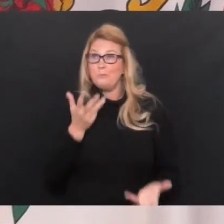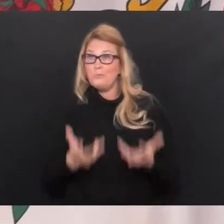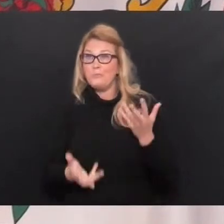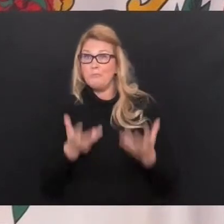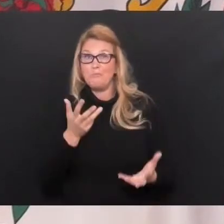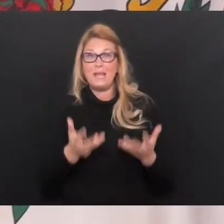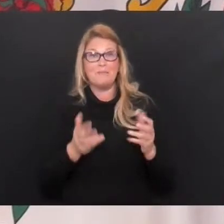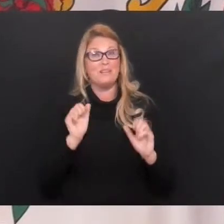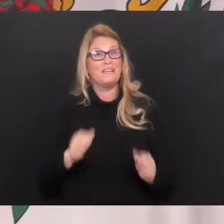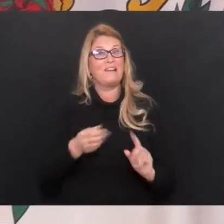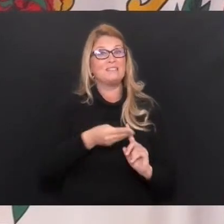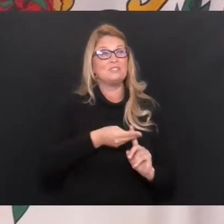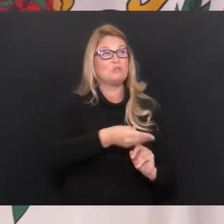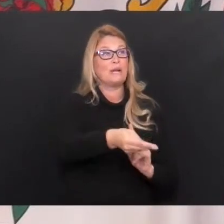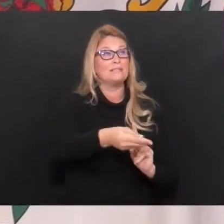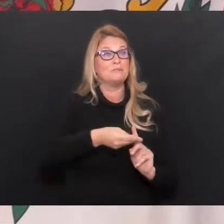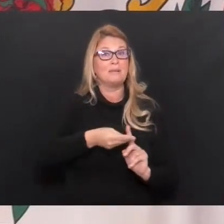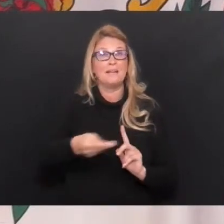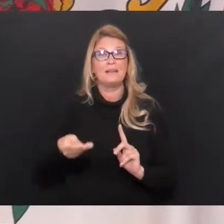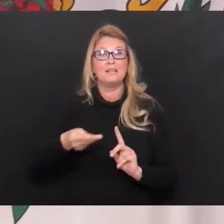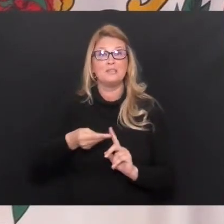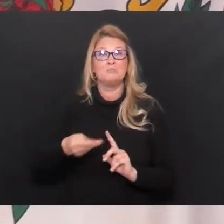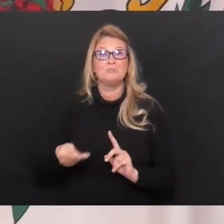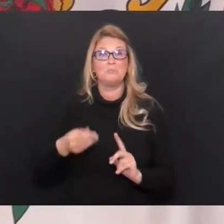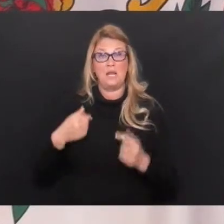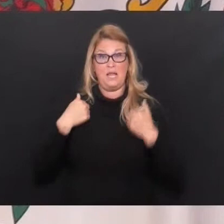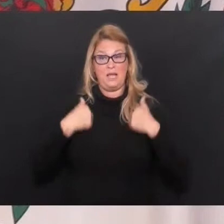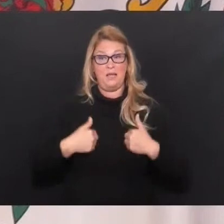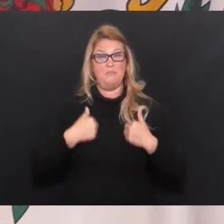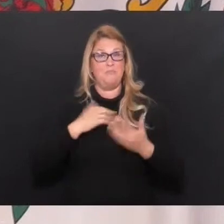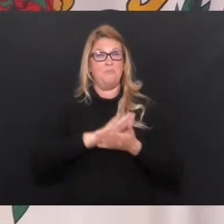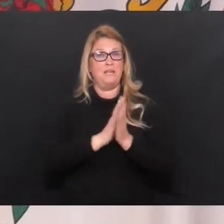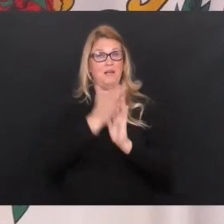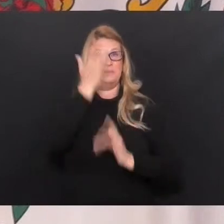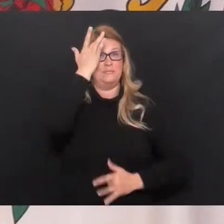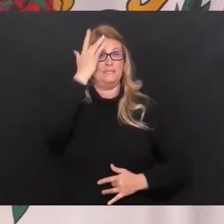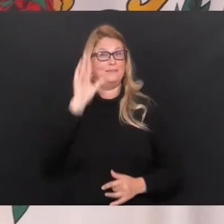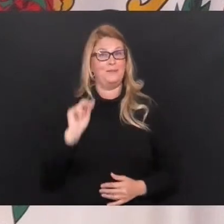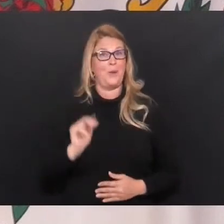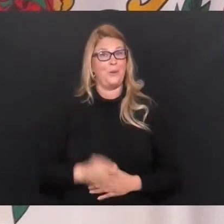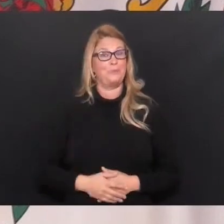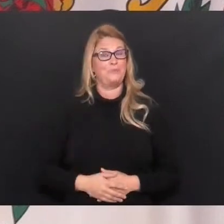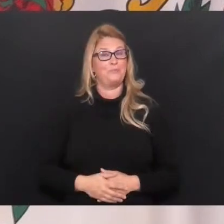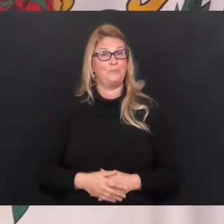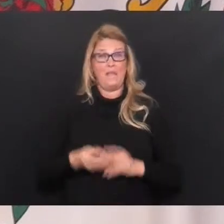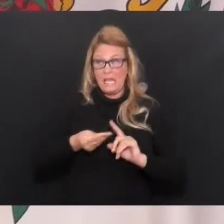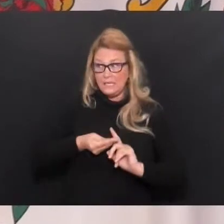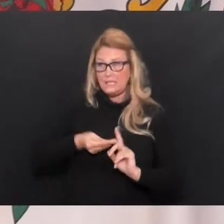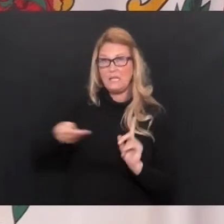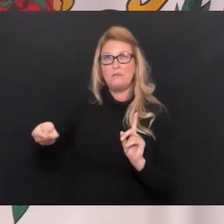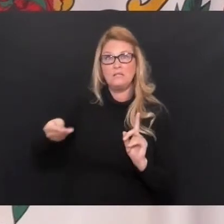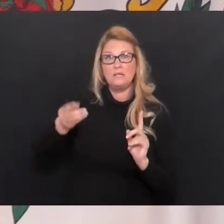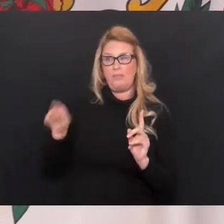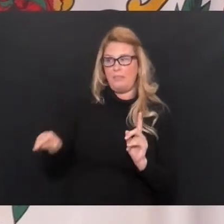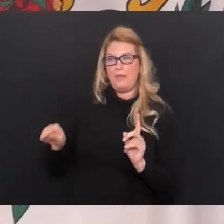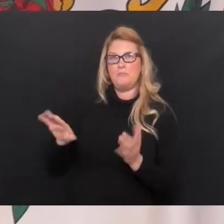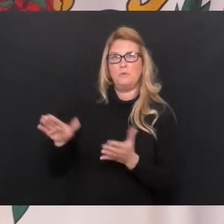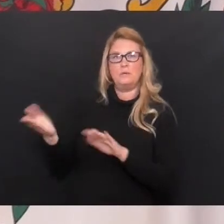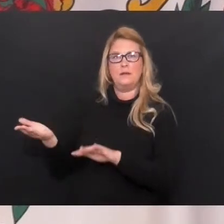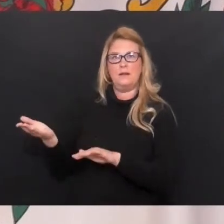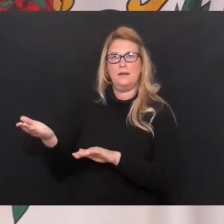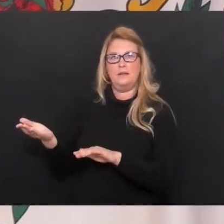just transmit this and you not even get sick and give it to someone and it ends up dying.